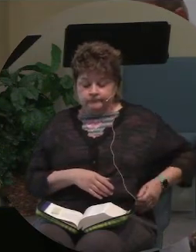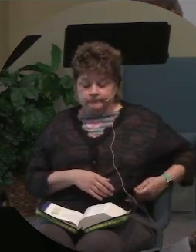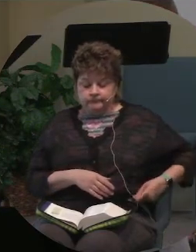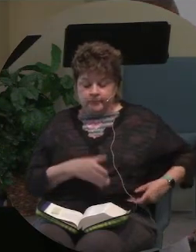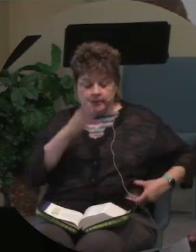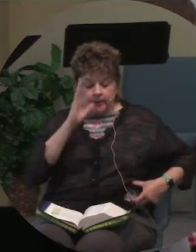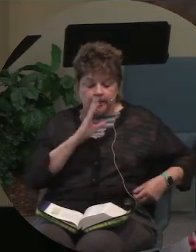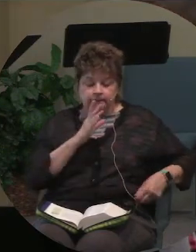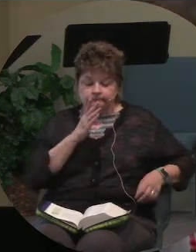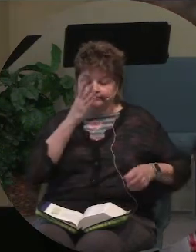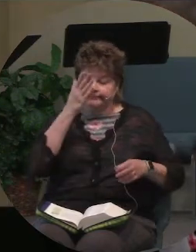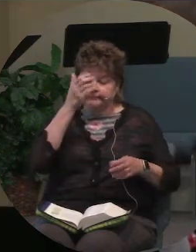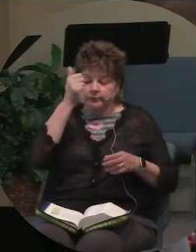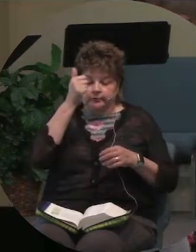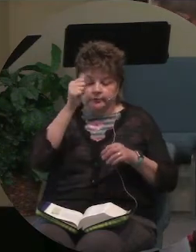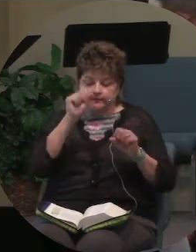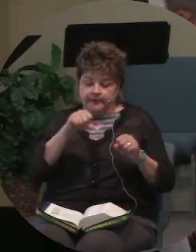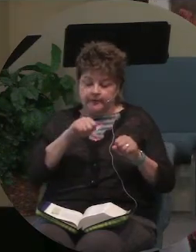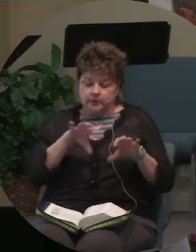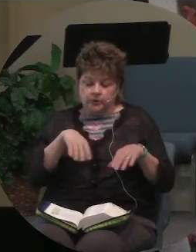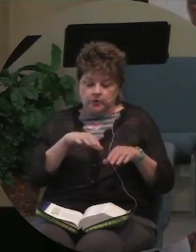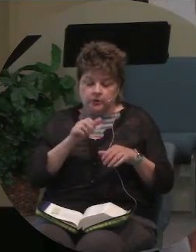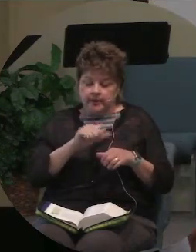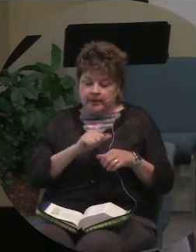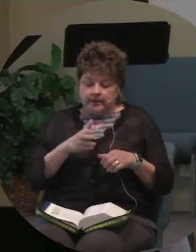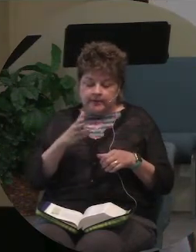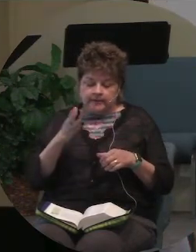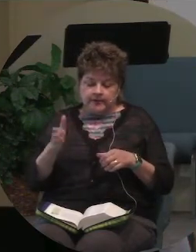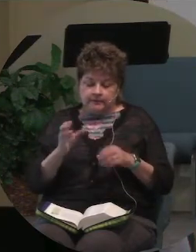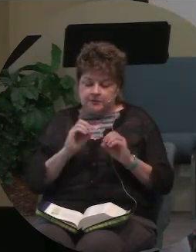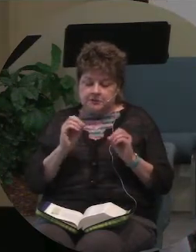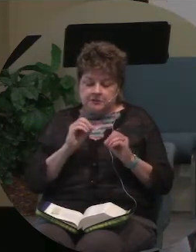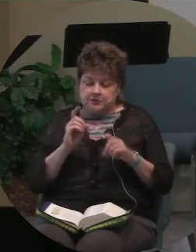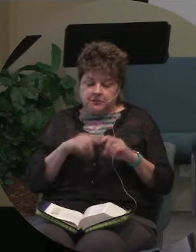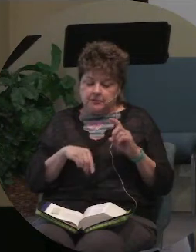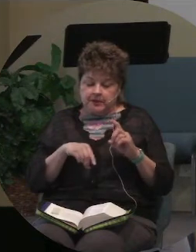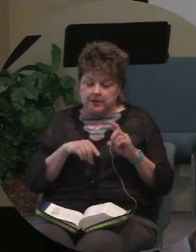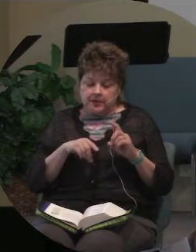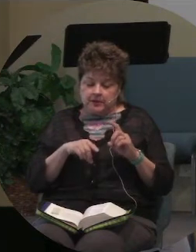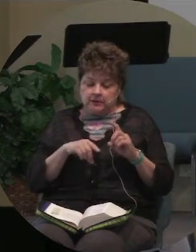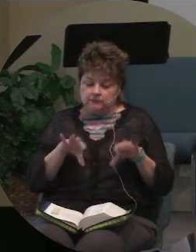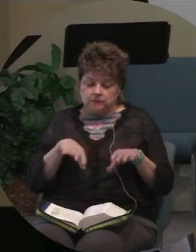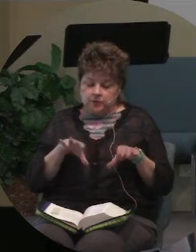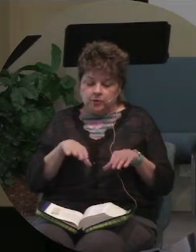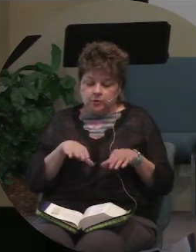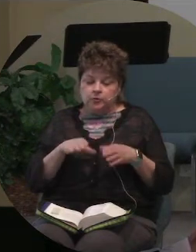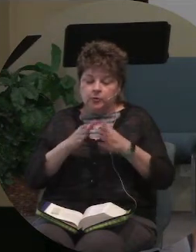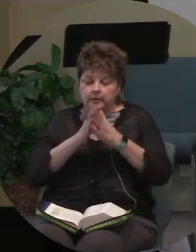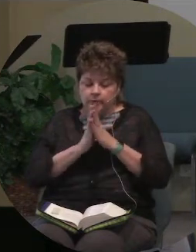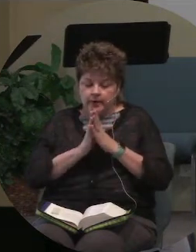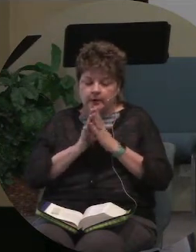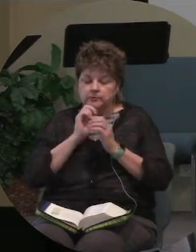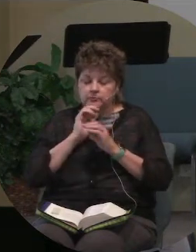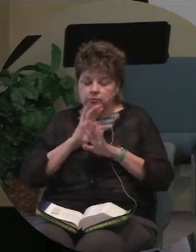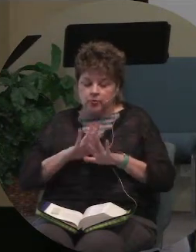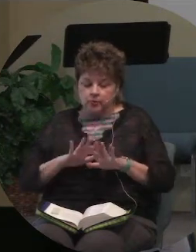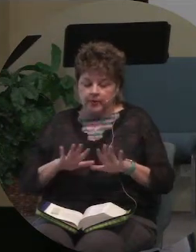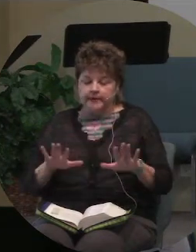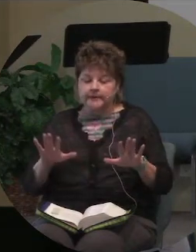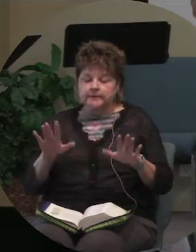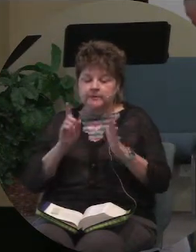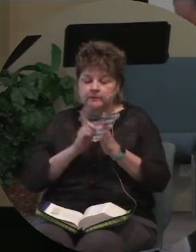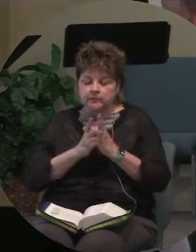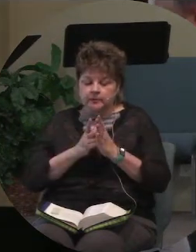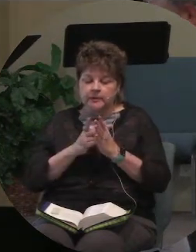God, you can do anything. There's nothing that you can't do. And so, Lord, this morning, Lord, I pray that in the quietness of this moment, Lord, that we